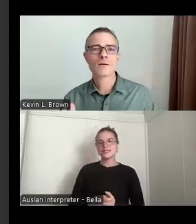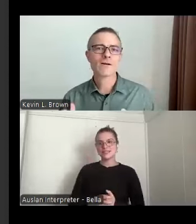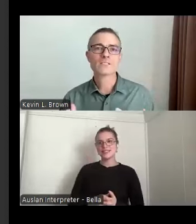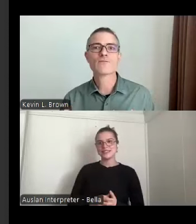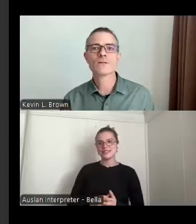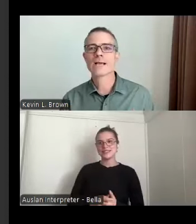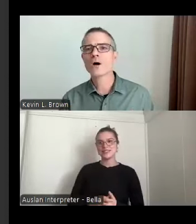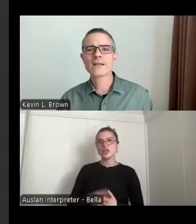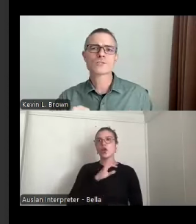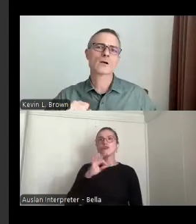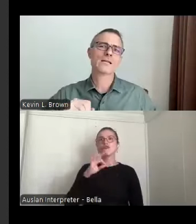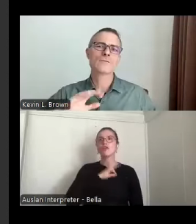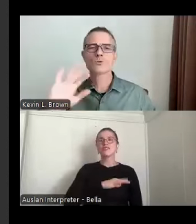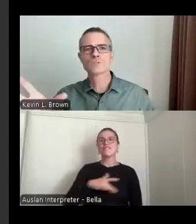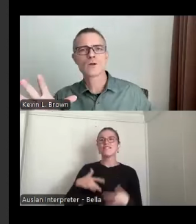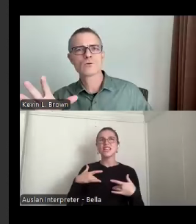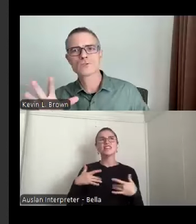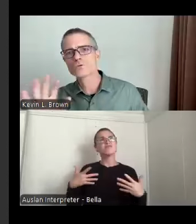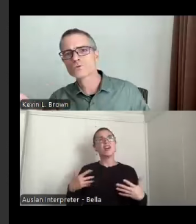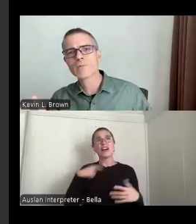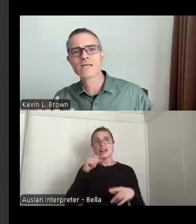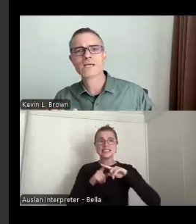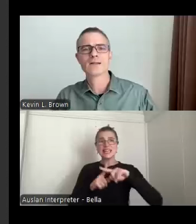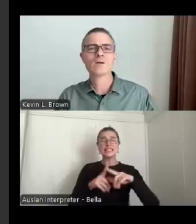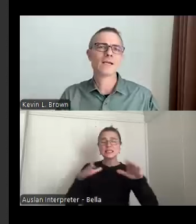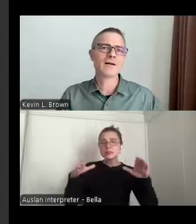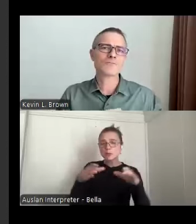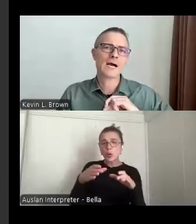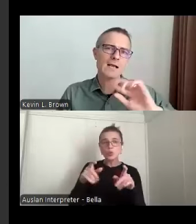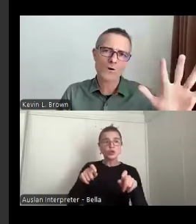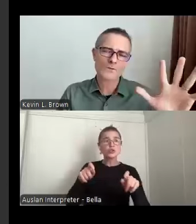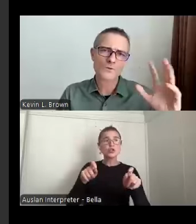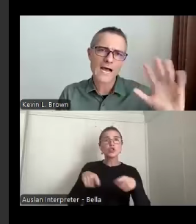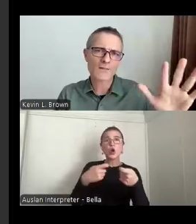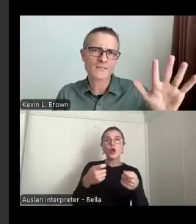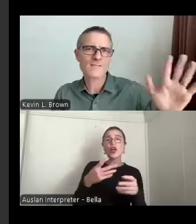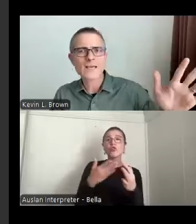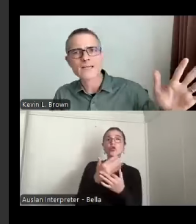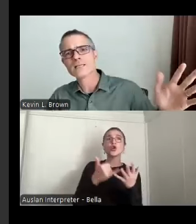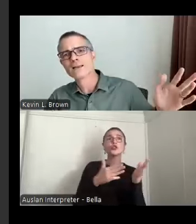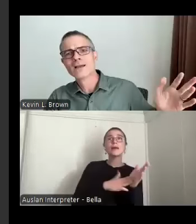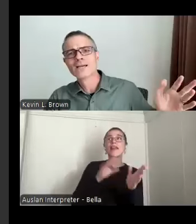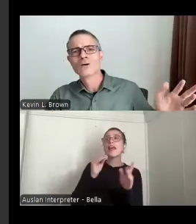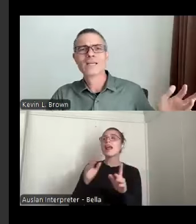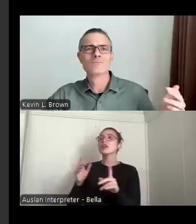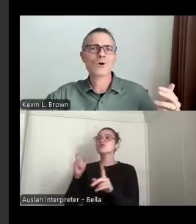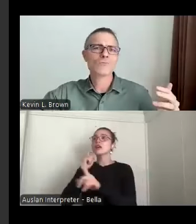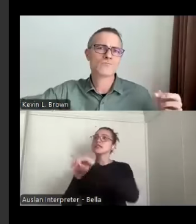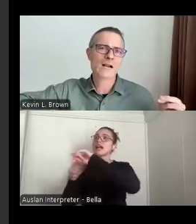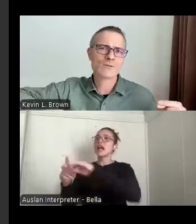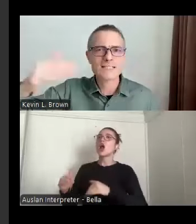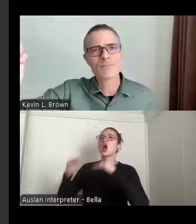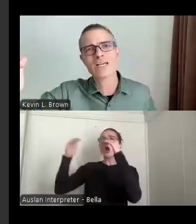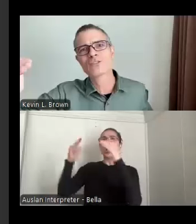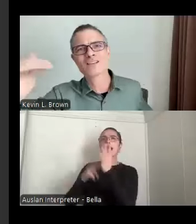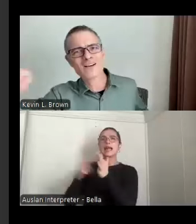again, nonprofits feel like, well, we can target individual small donors through social media, and then we can go after high net worth through galas and events, and then we can go